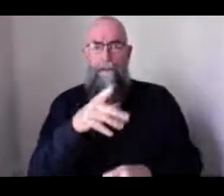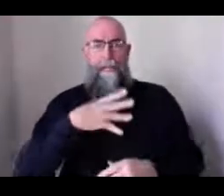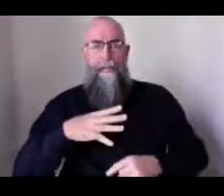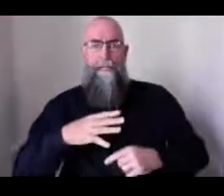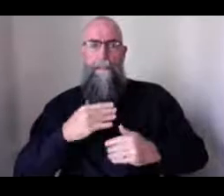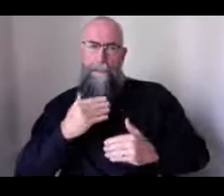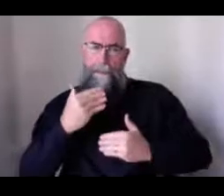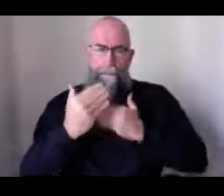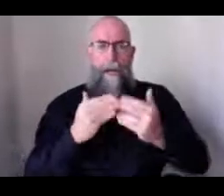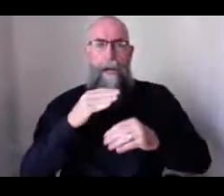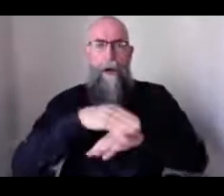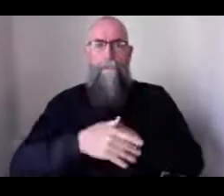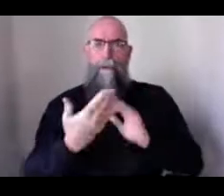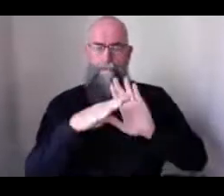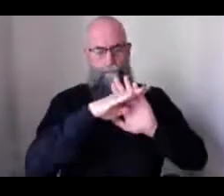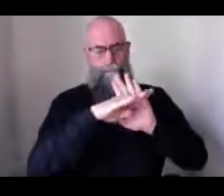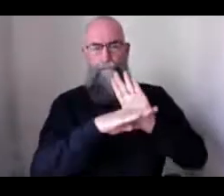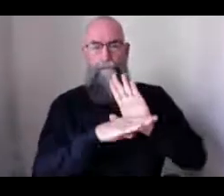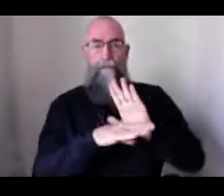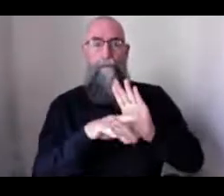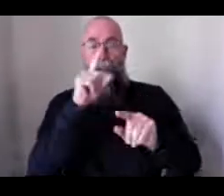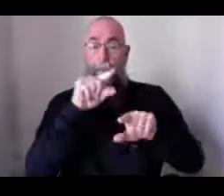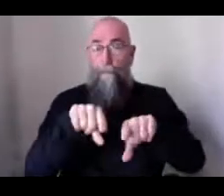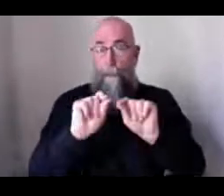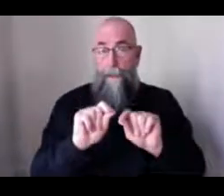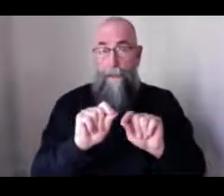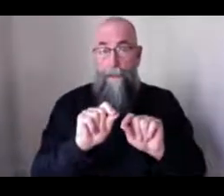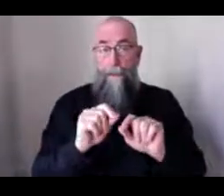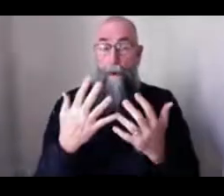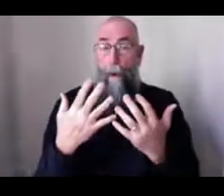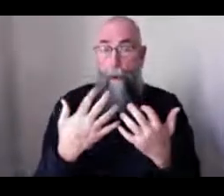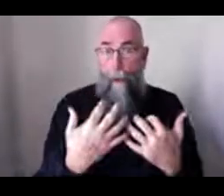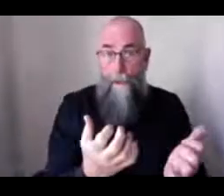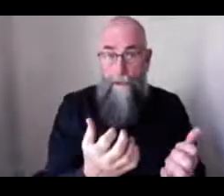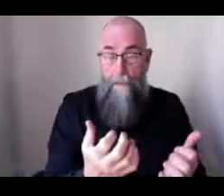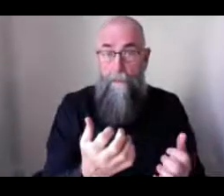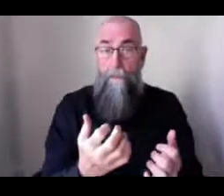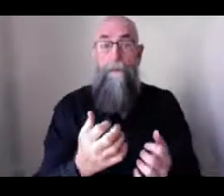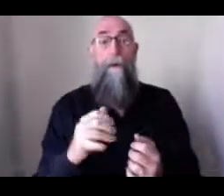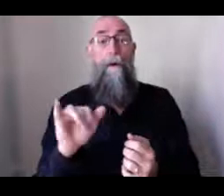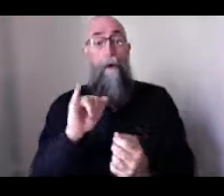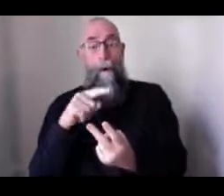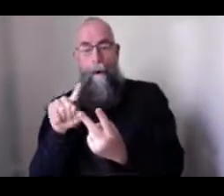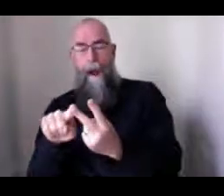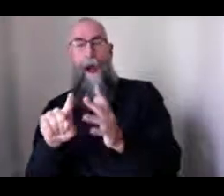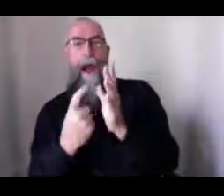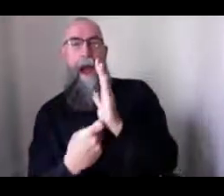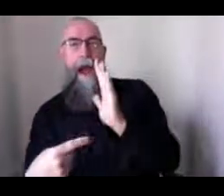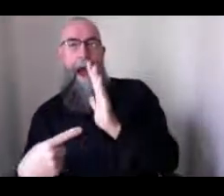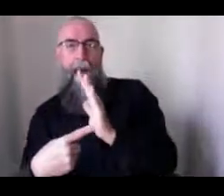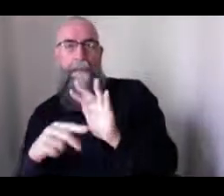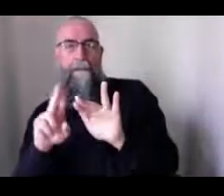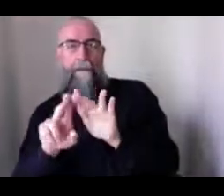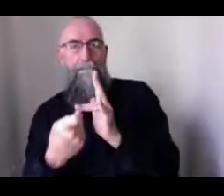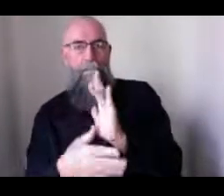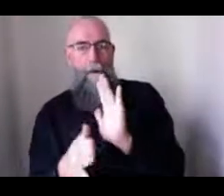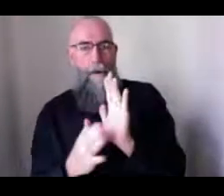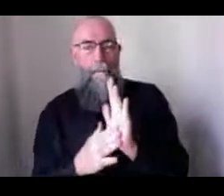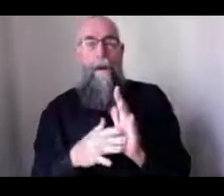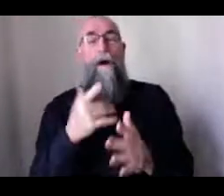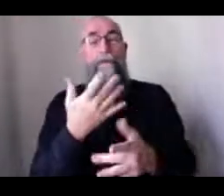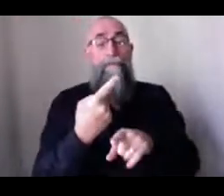your project. So you either choose audience or art form. So when you're talking to audience, you